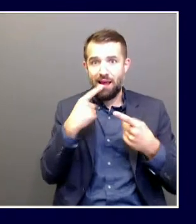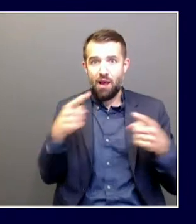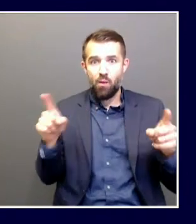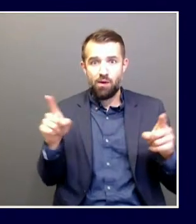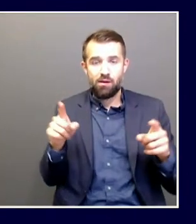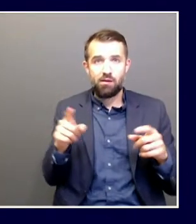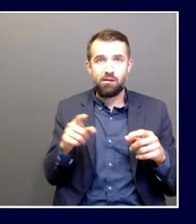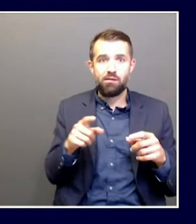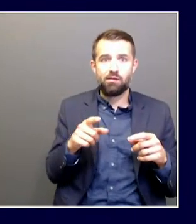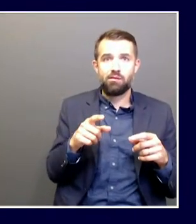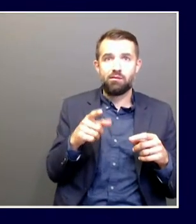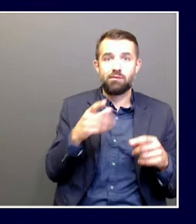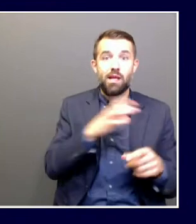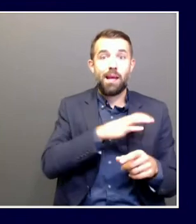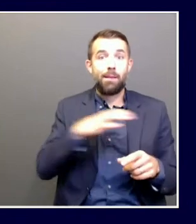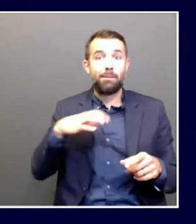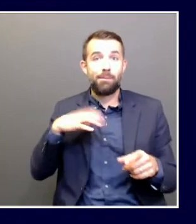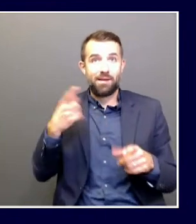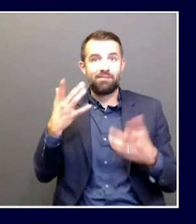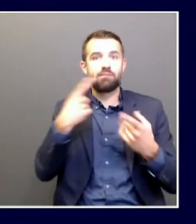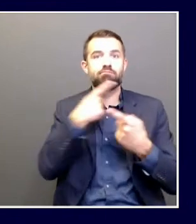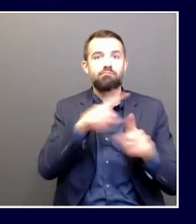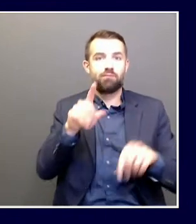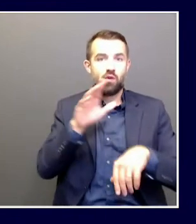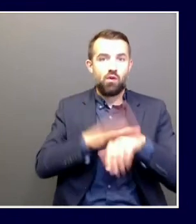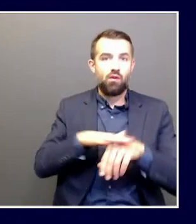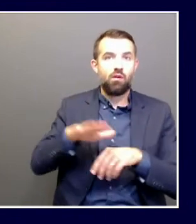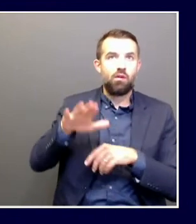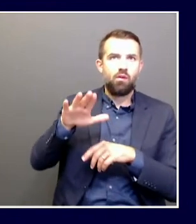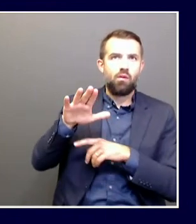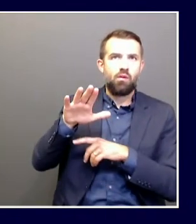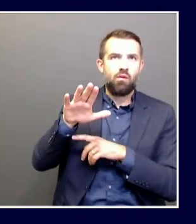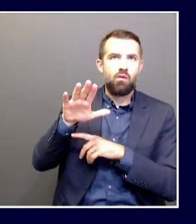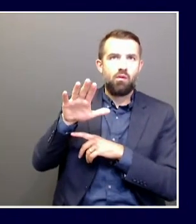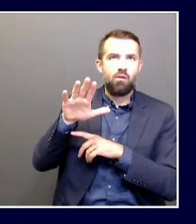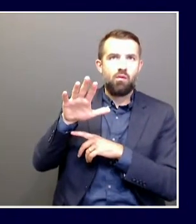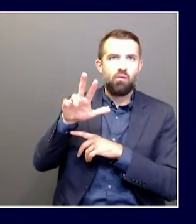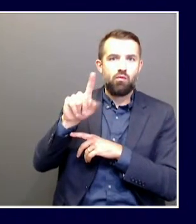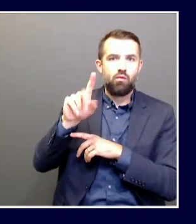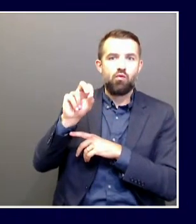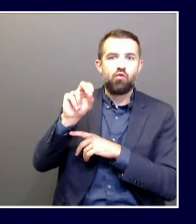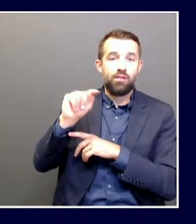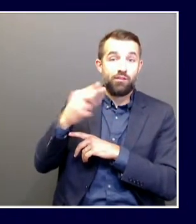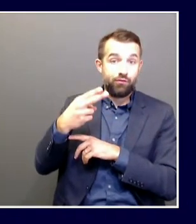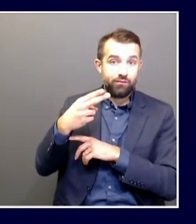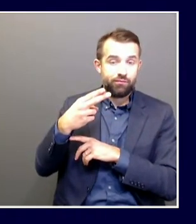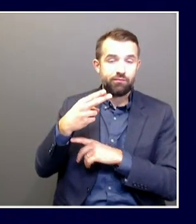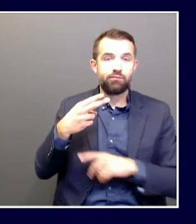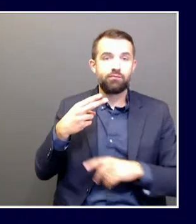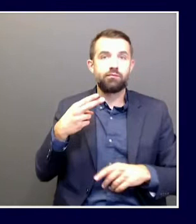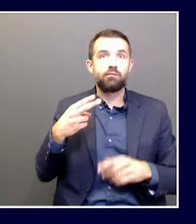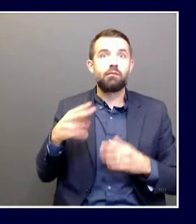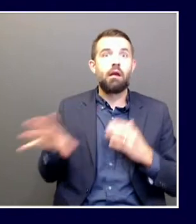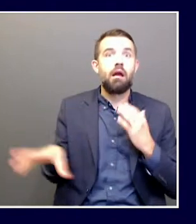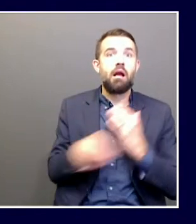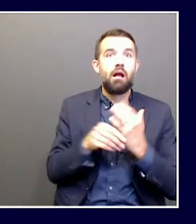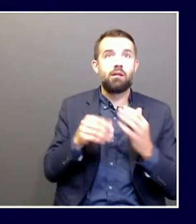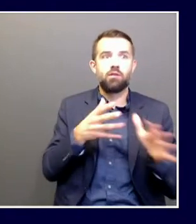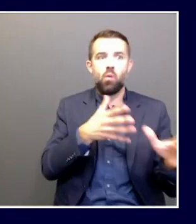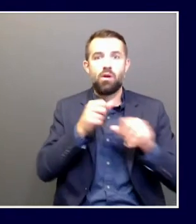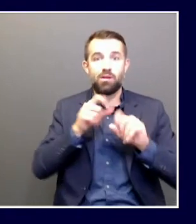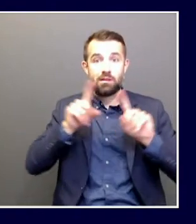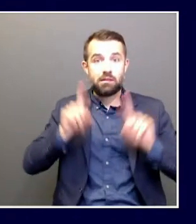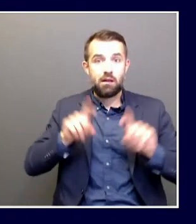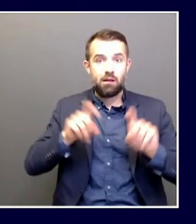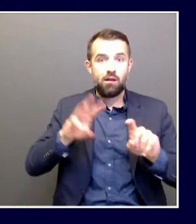expanding the Walgreens and such? Okay, great. Cool, we got that out of the way. In which case, I would just